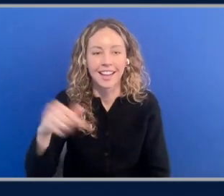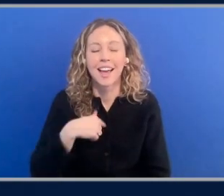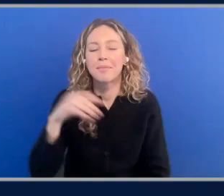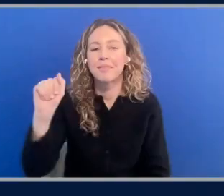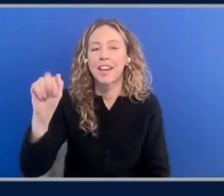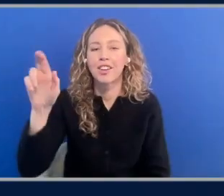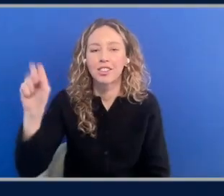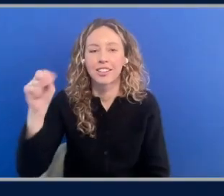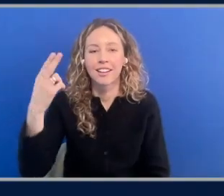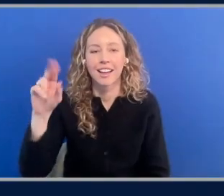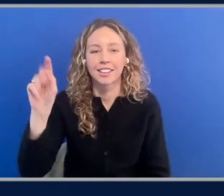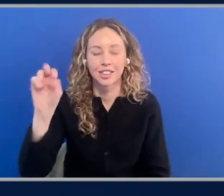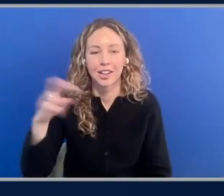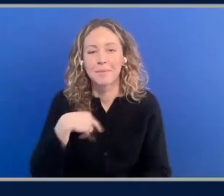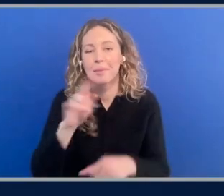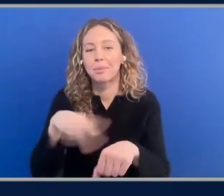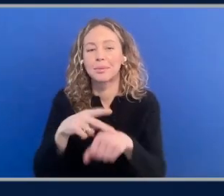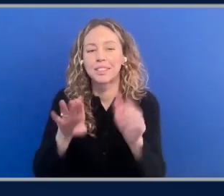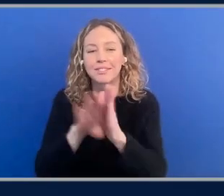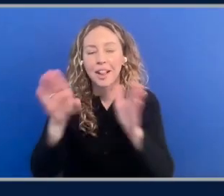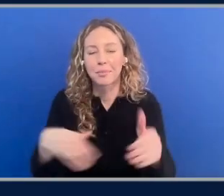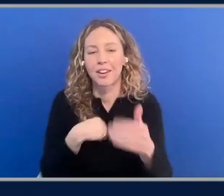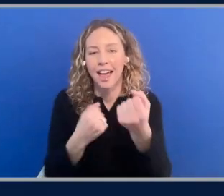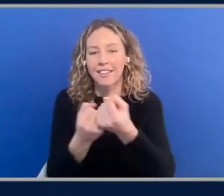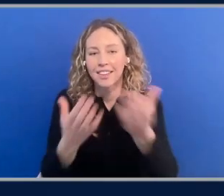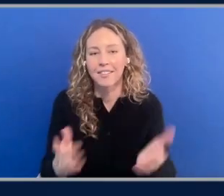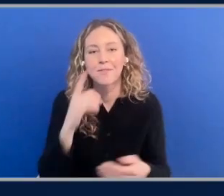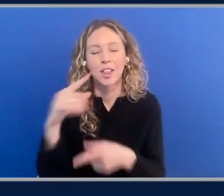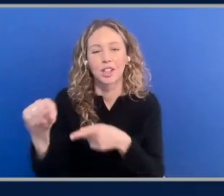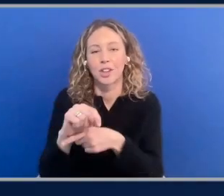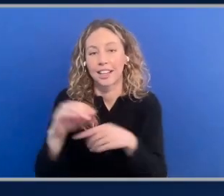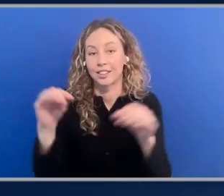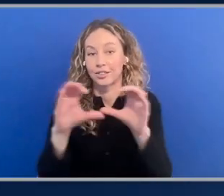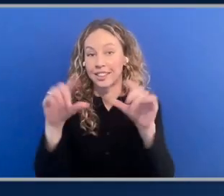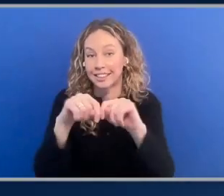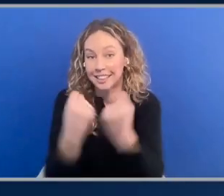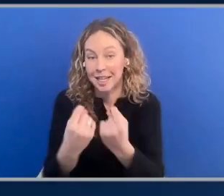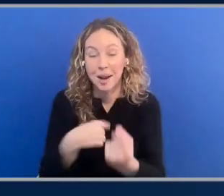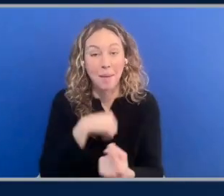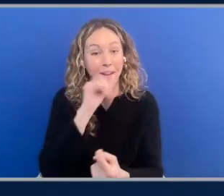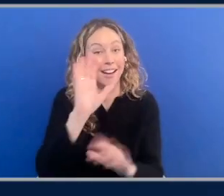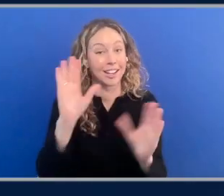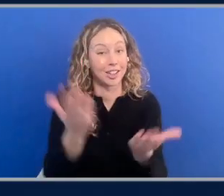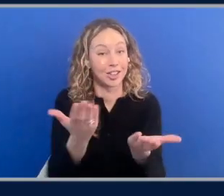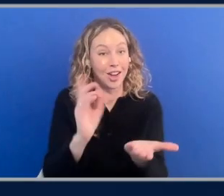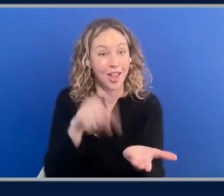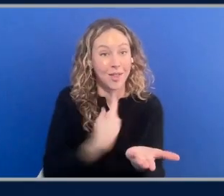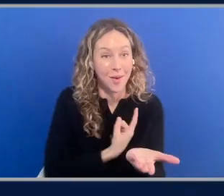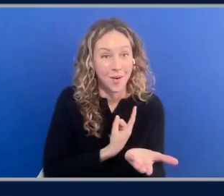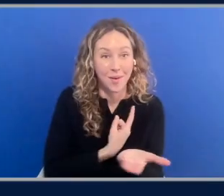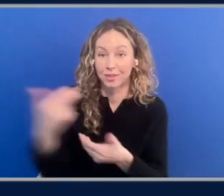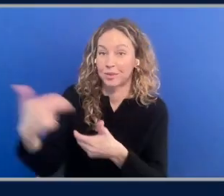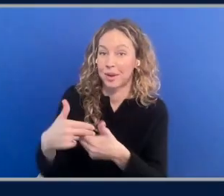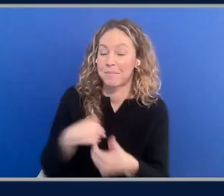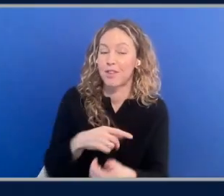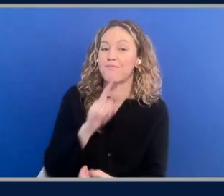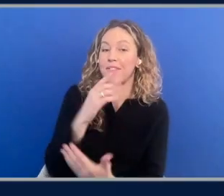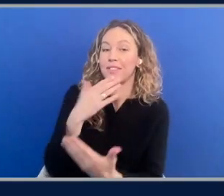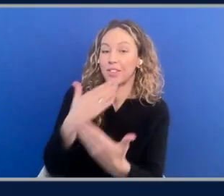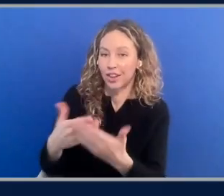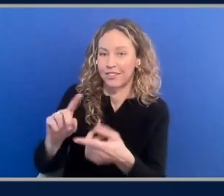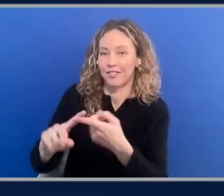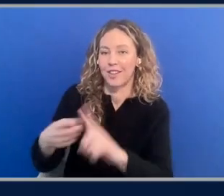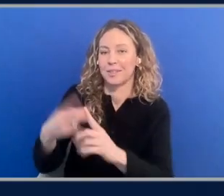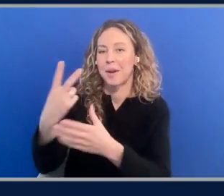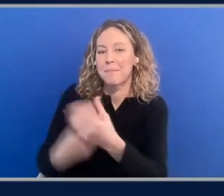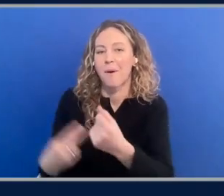principal developer advocate on the AWS training and certification team, and I'm not here alone because I'm joined with one of my really good friends, both at work